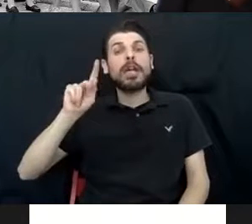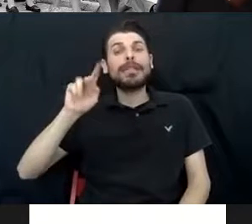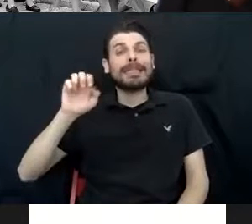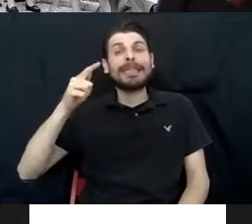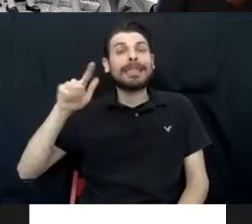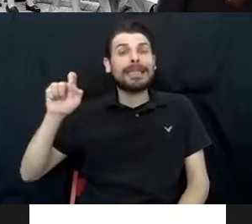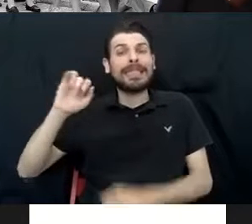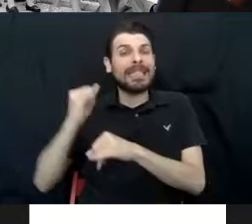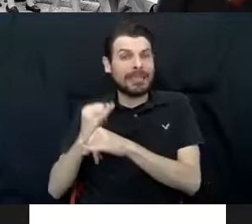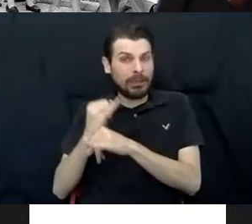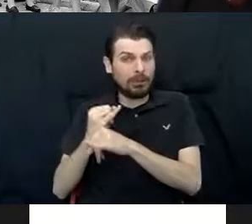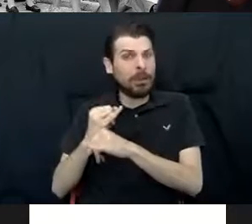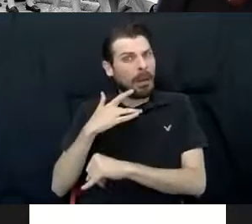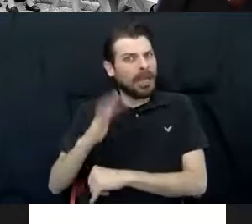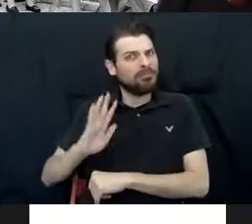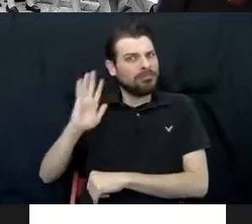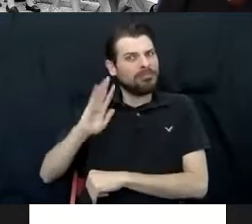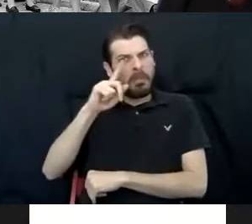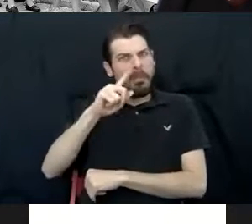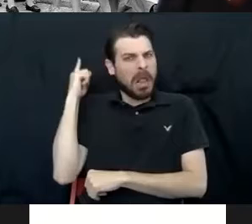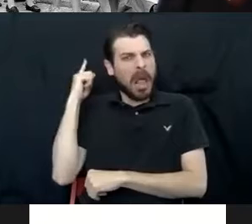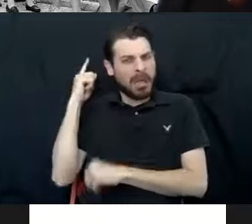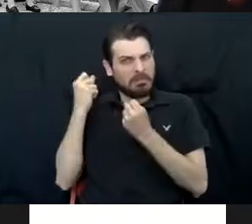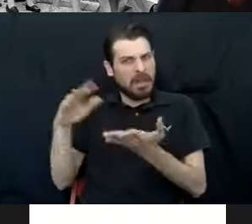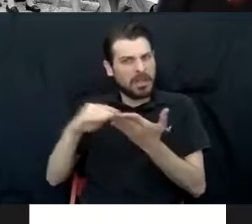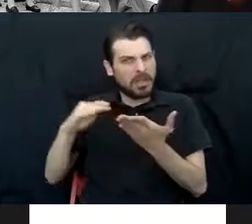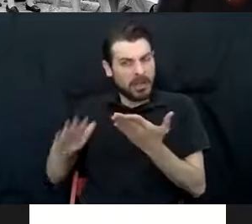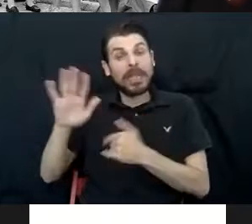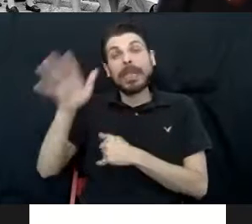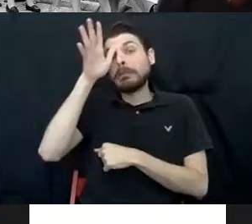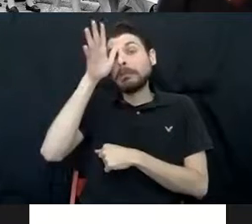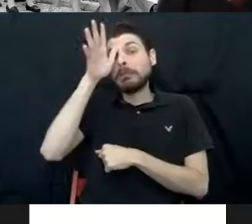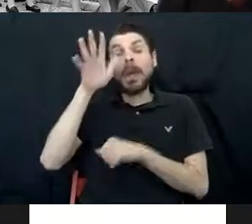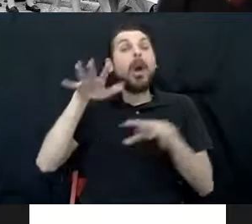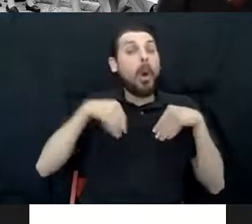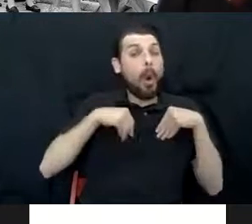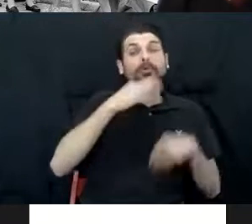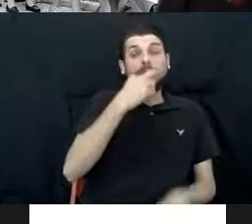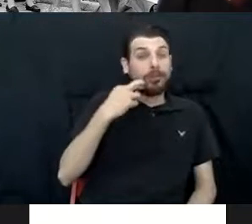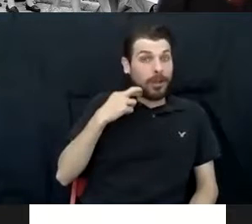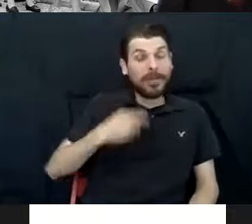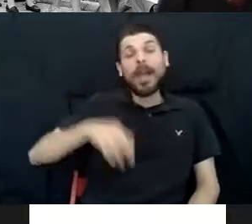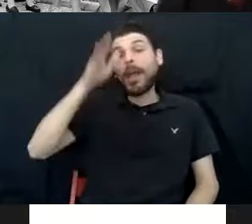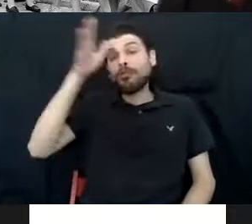university, and owned a restaurant. And his grandfather had defied the Ku Klux Klan